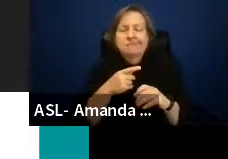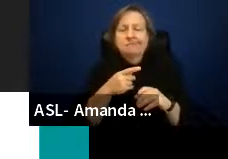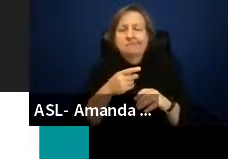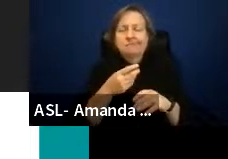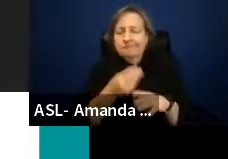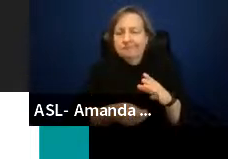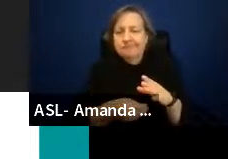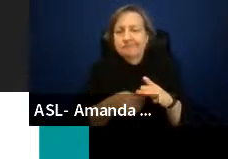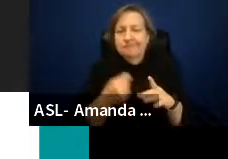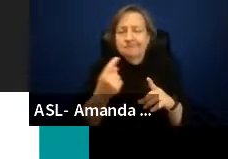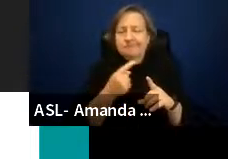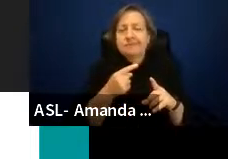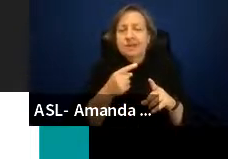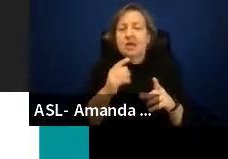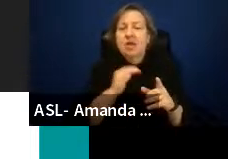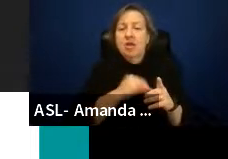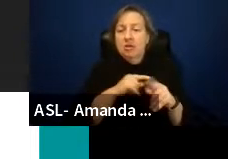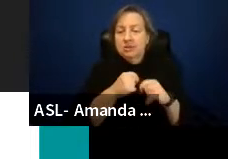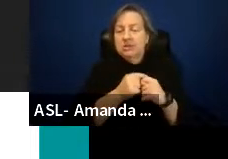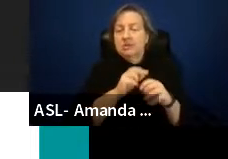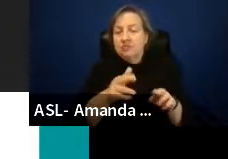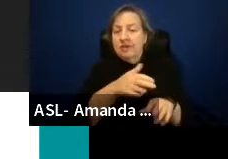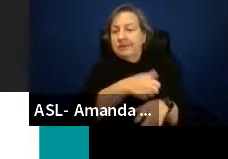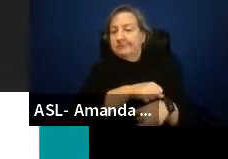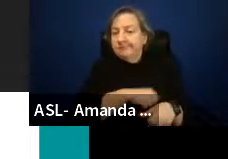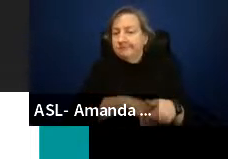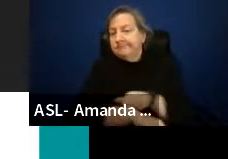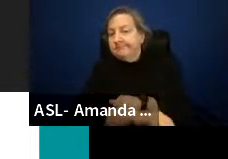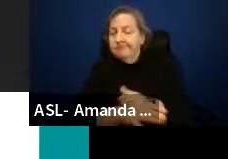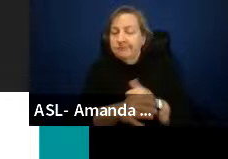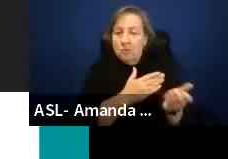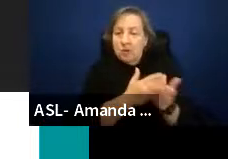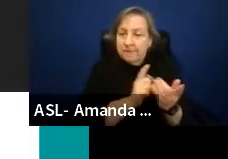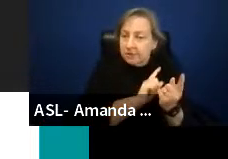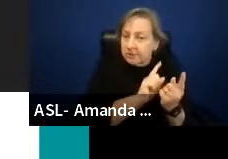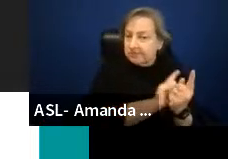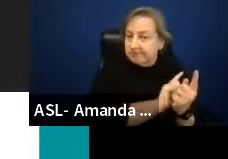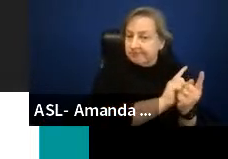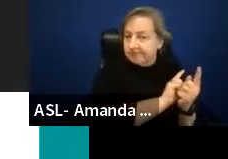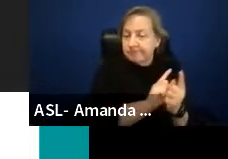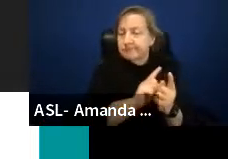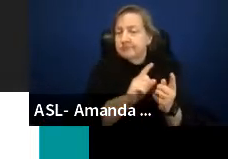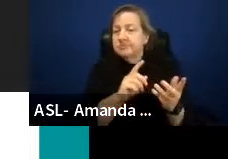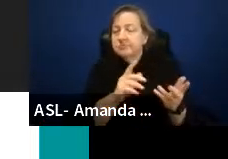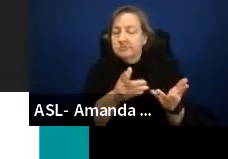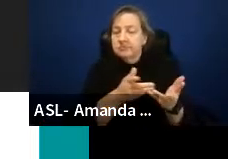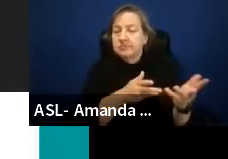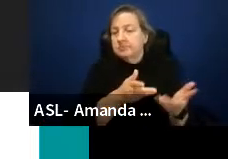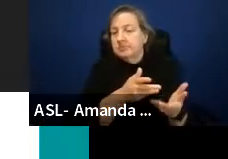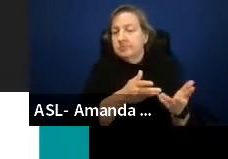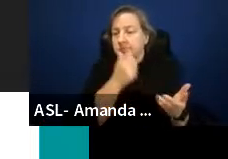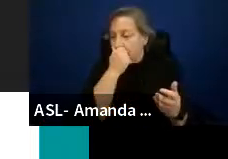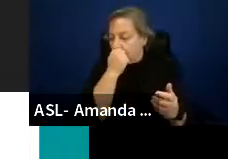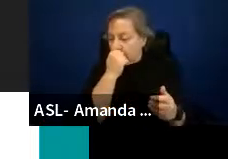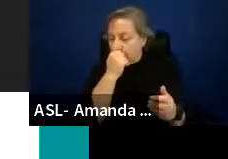Our team is ready to go out and do what it takes to maximize